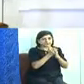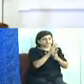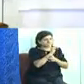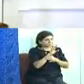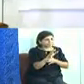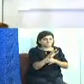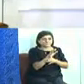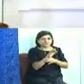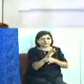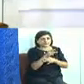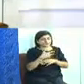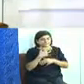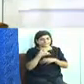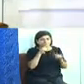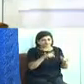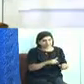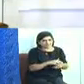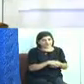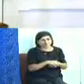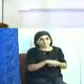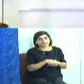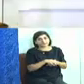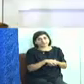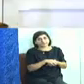all of MCC hears this.